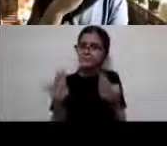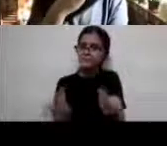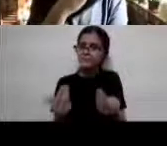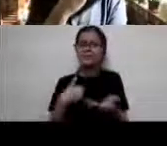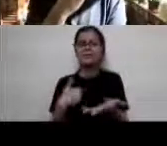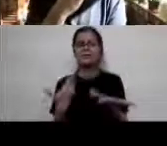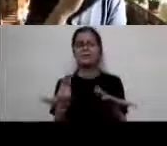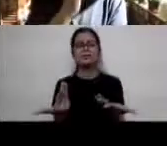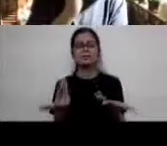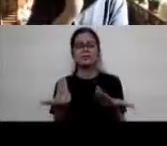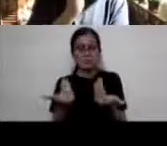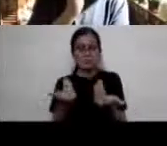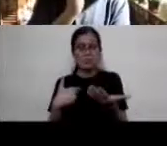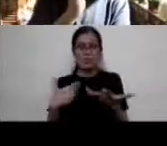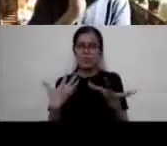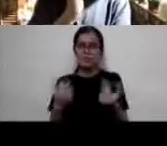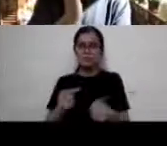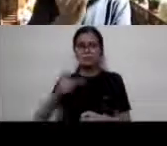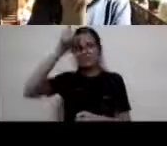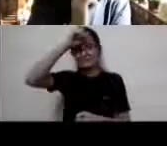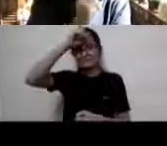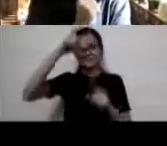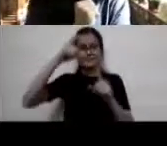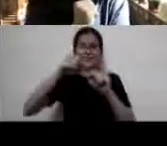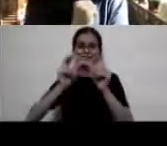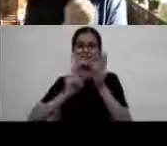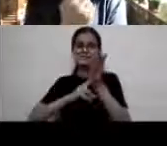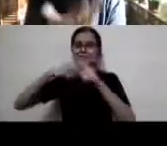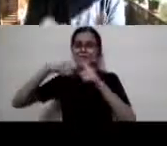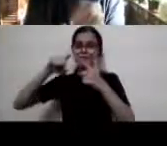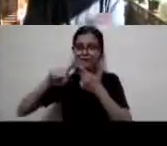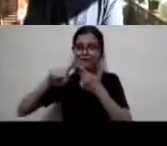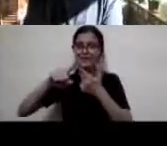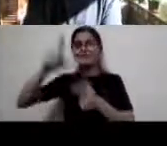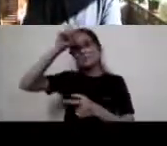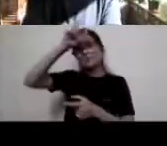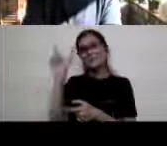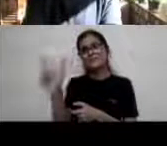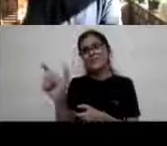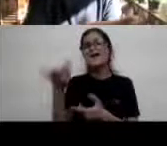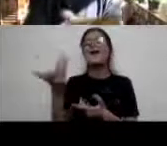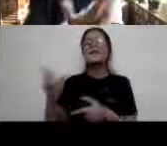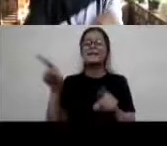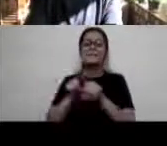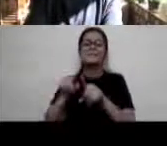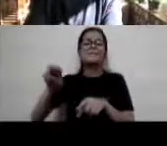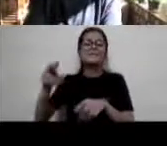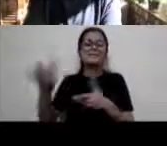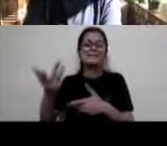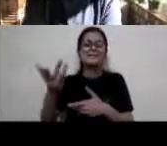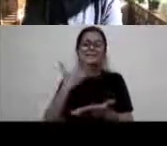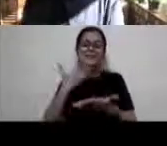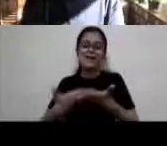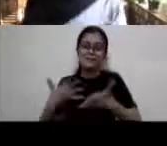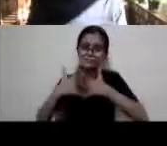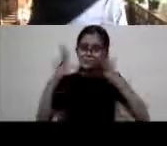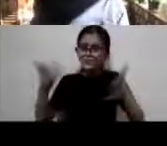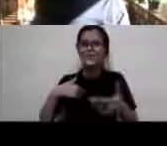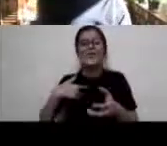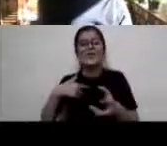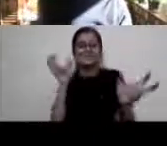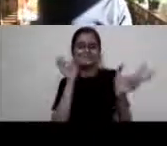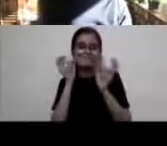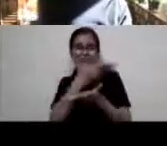the wonderful German word of Danke, which means thank you for listening to me.